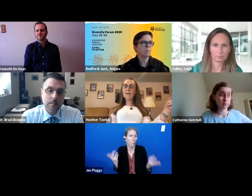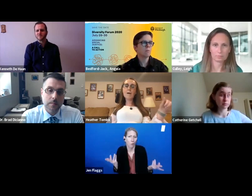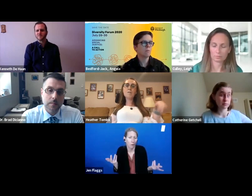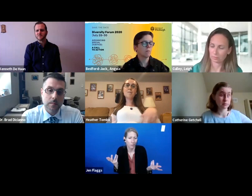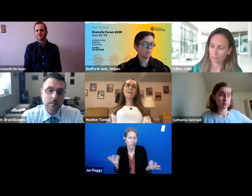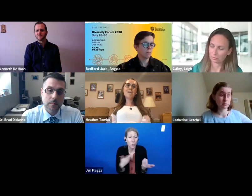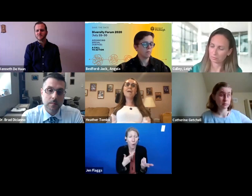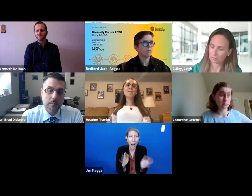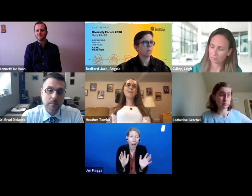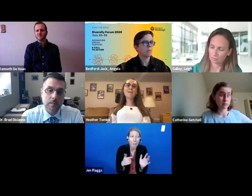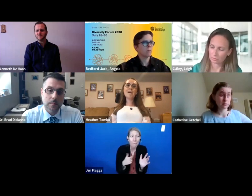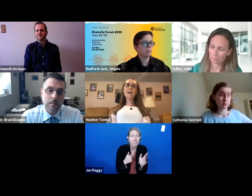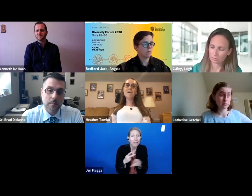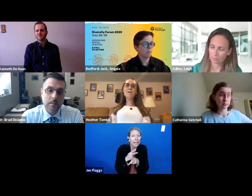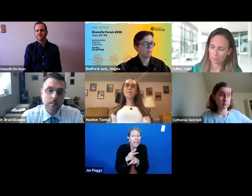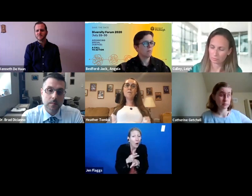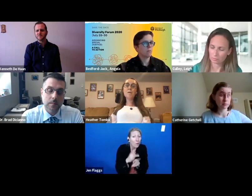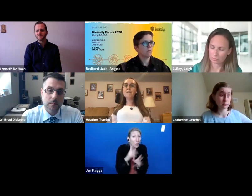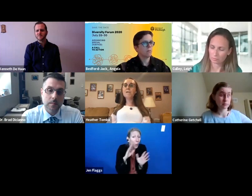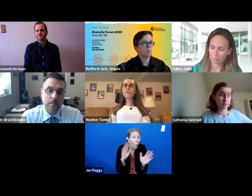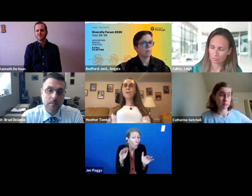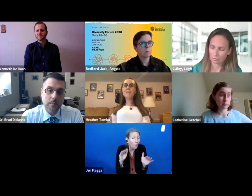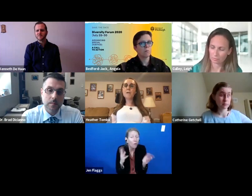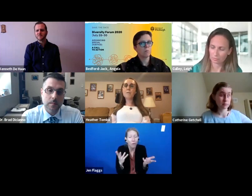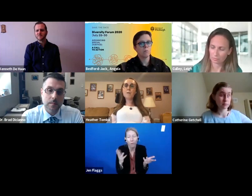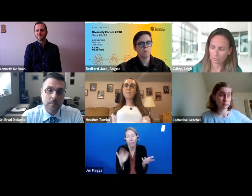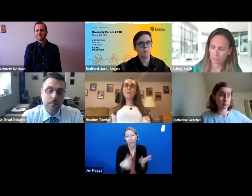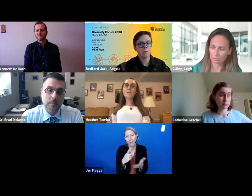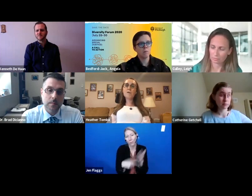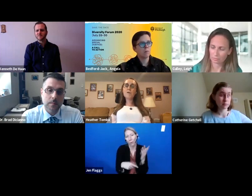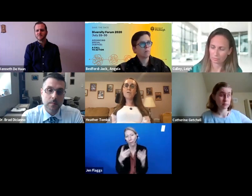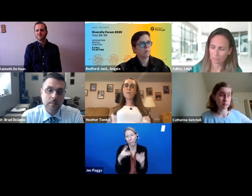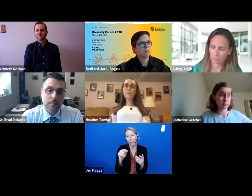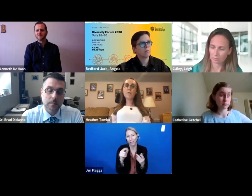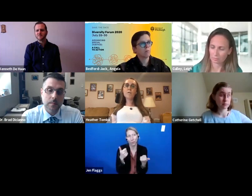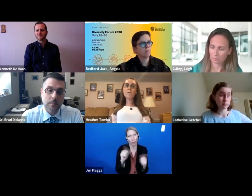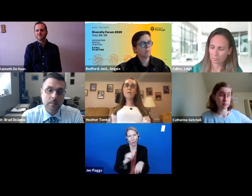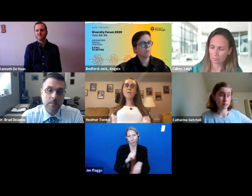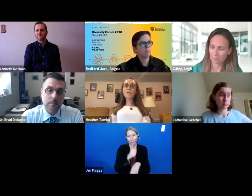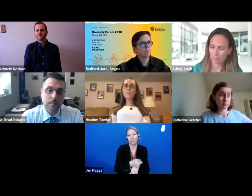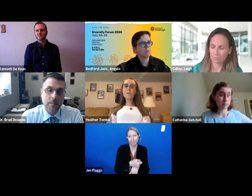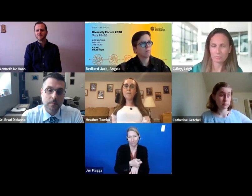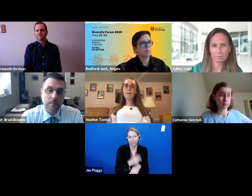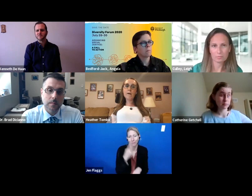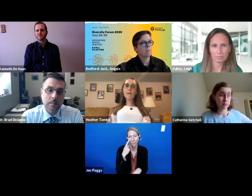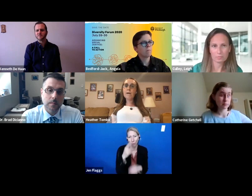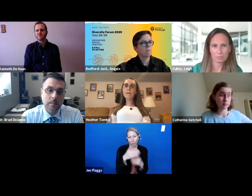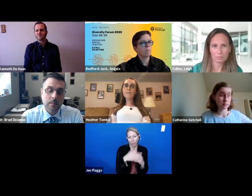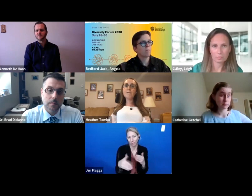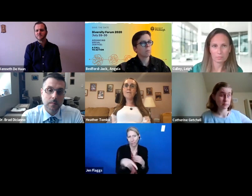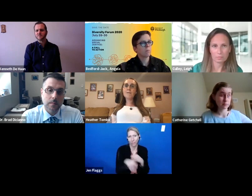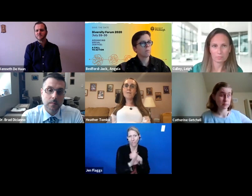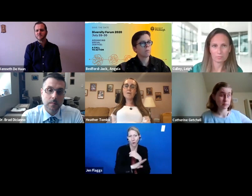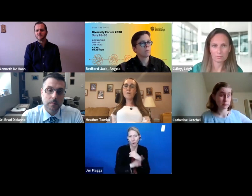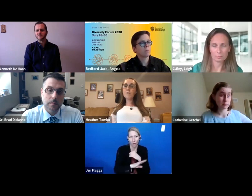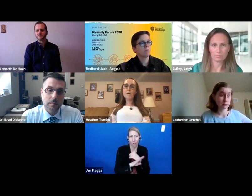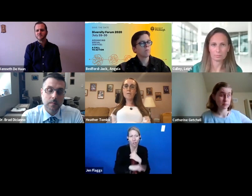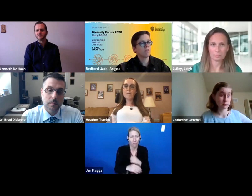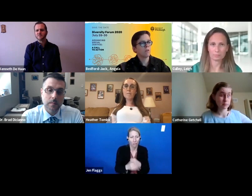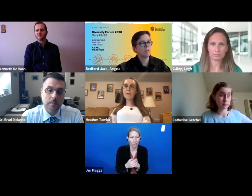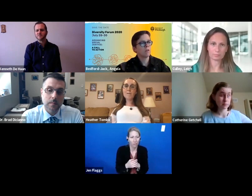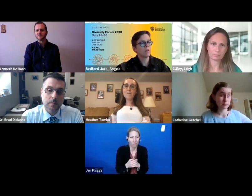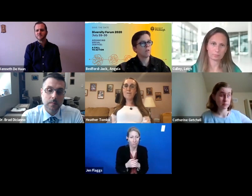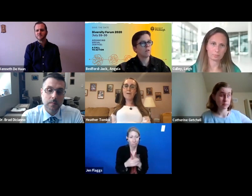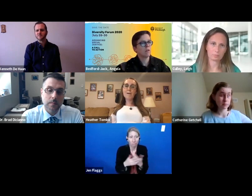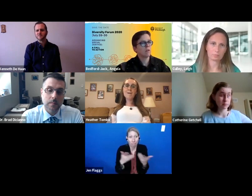hopeful that is what Pitt is trying to implement for, you know, the fall and who